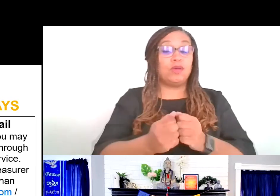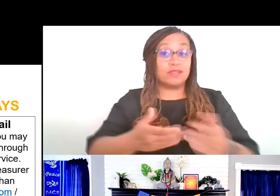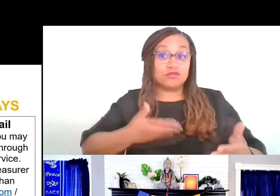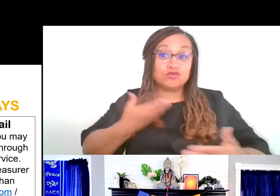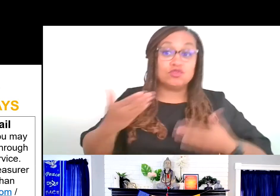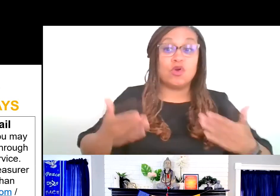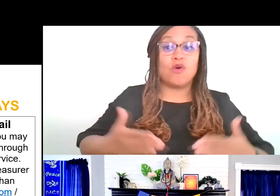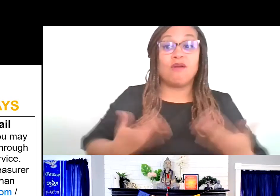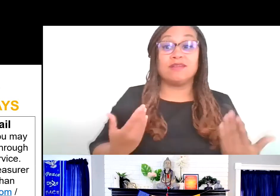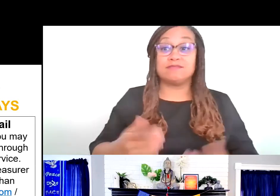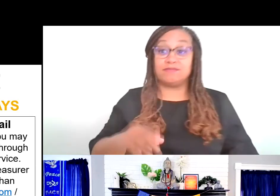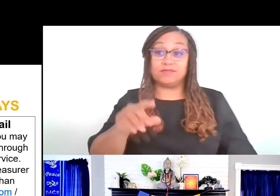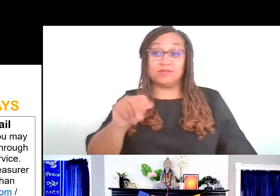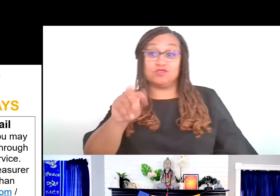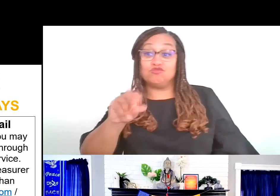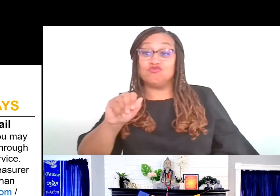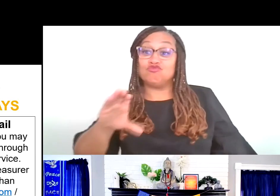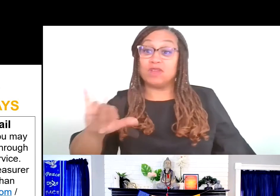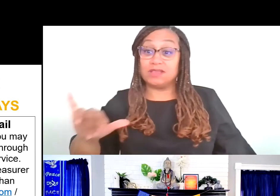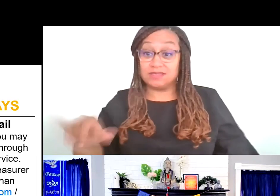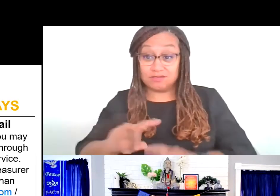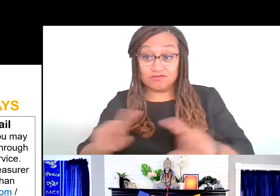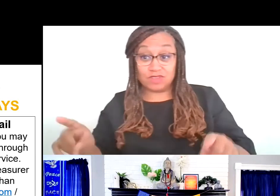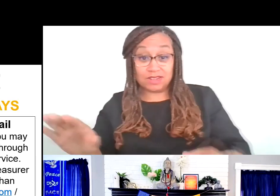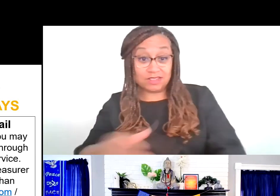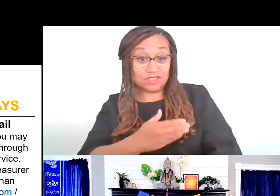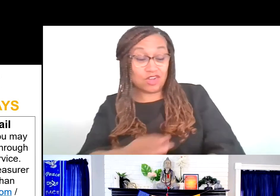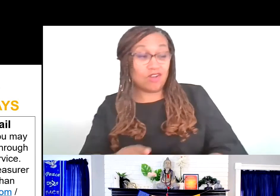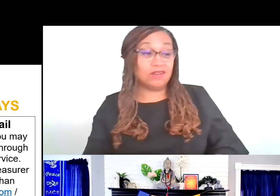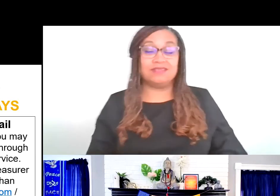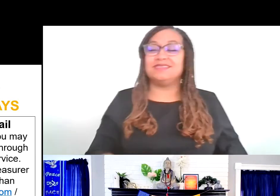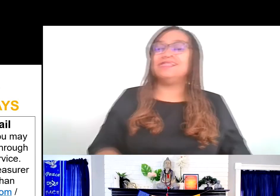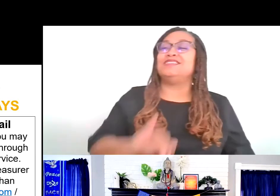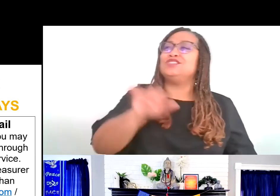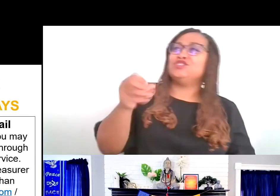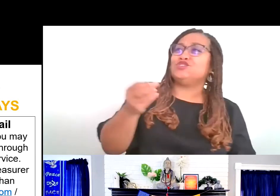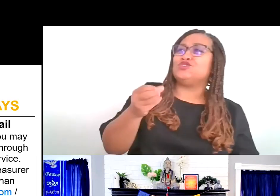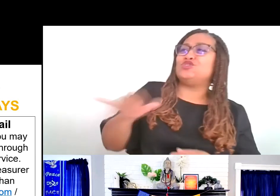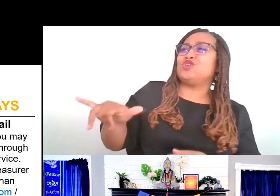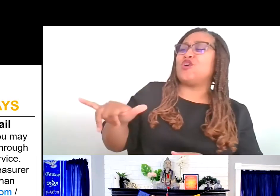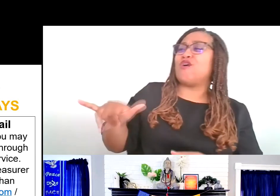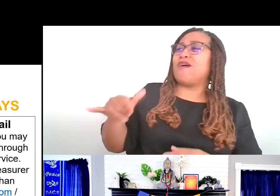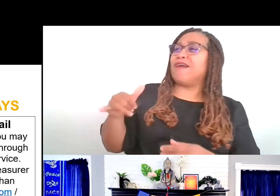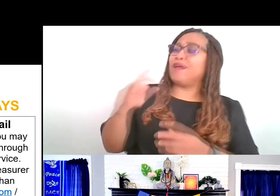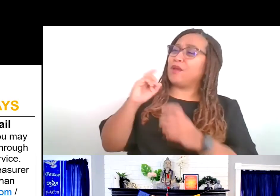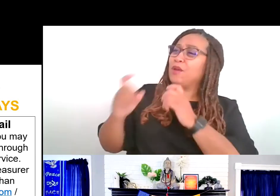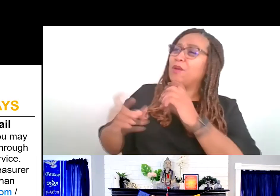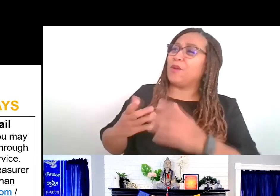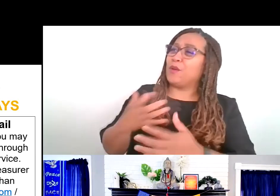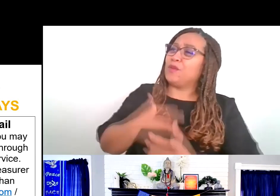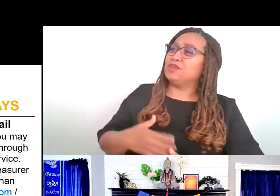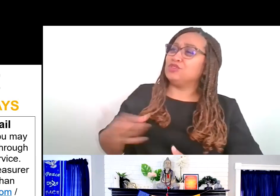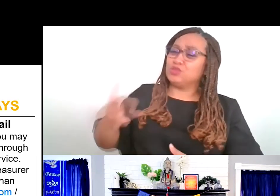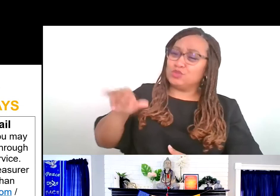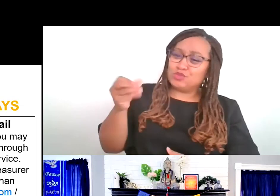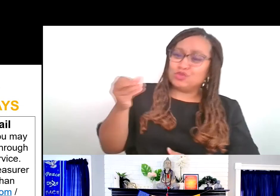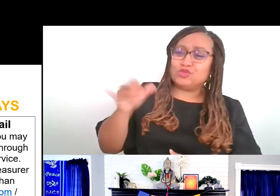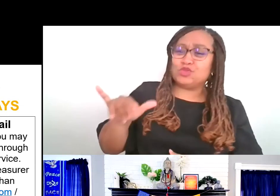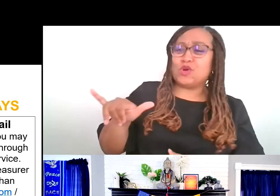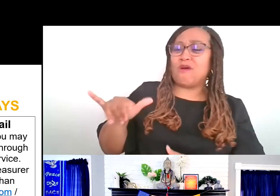the song. Joy. We wish you joy, comfort, and peace. I hope y'all can hear